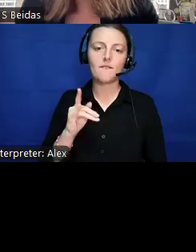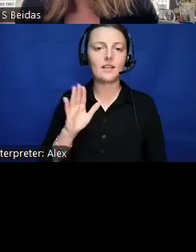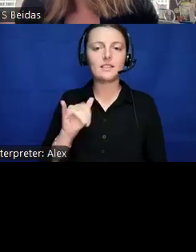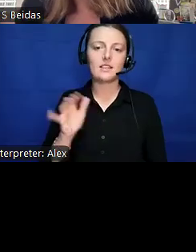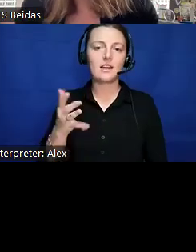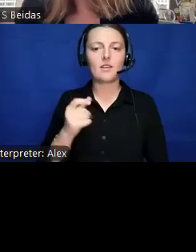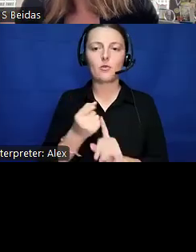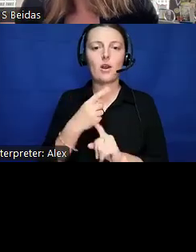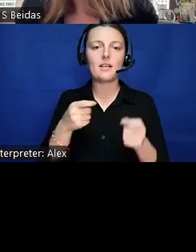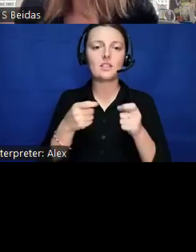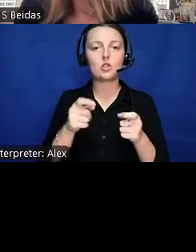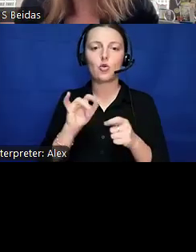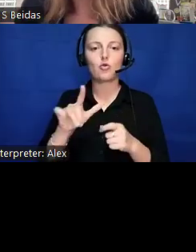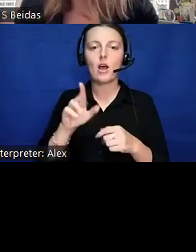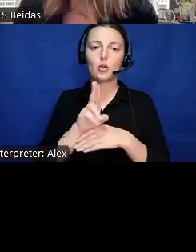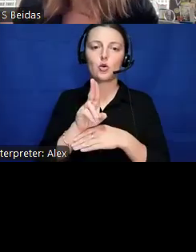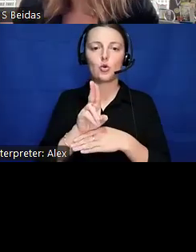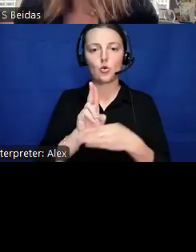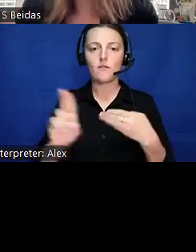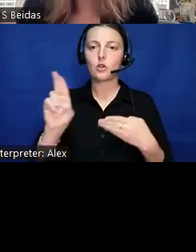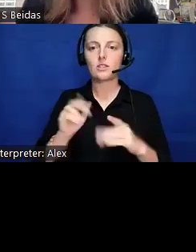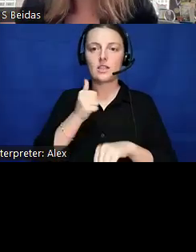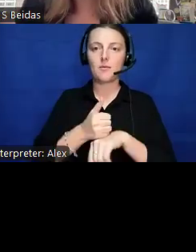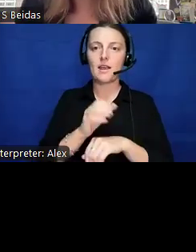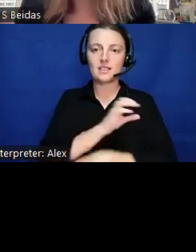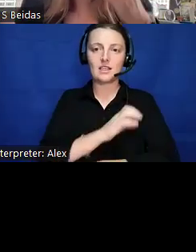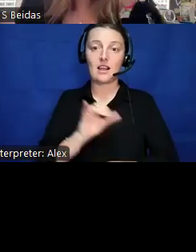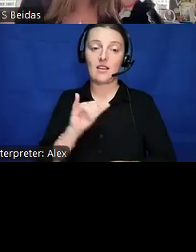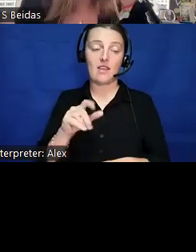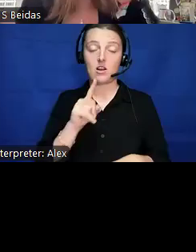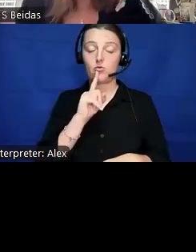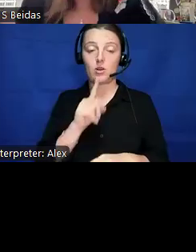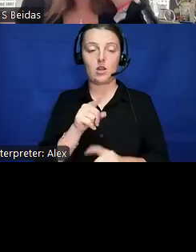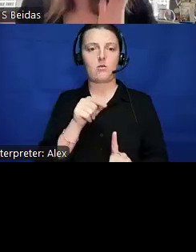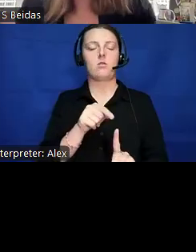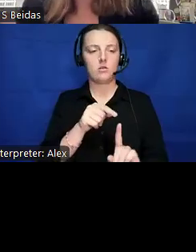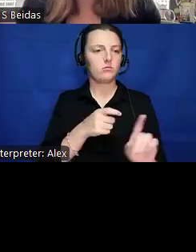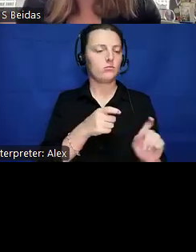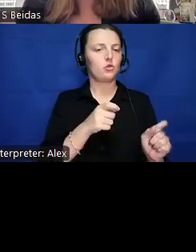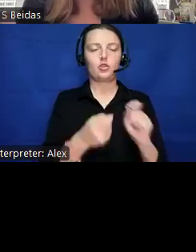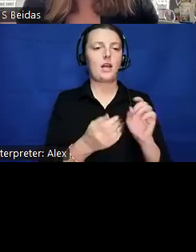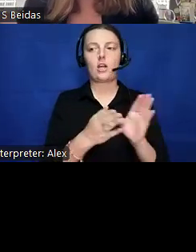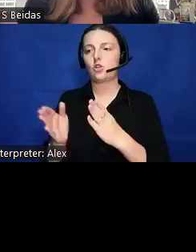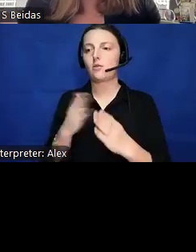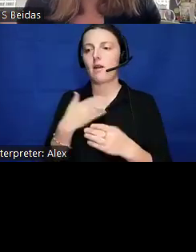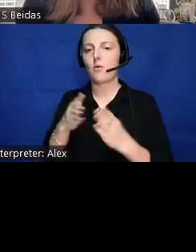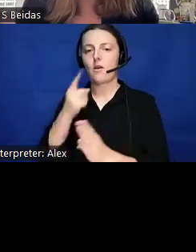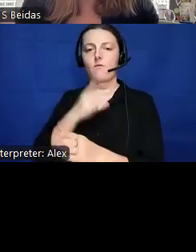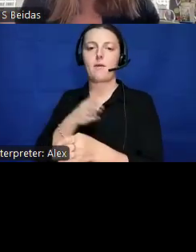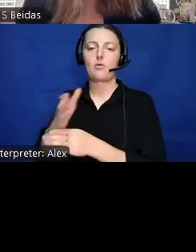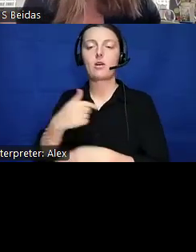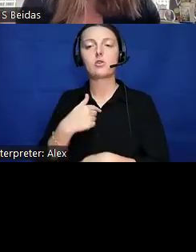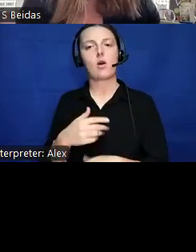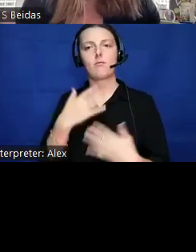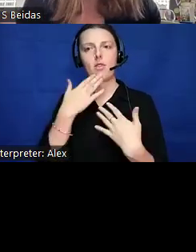university-based clinic? And it really changed the trajectory of my career. So I'm very grateful to those early observations and the